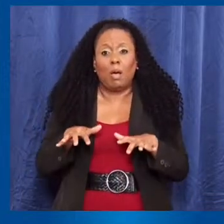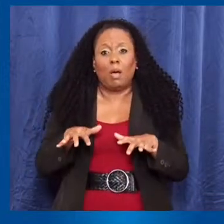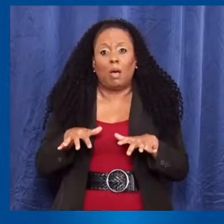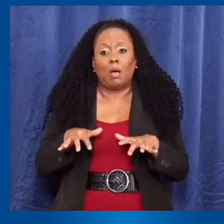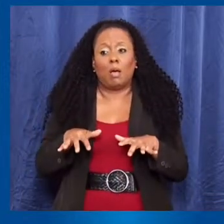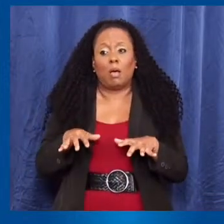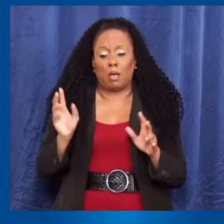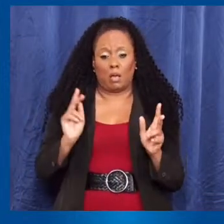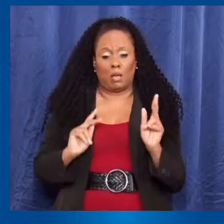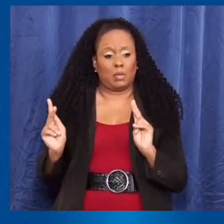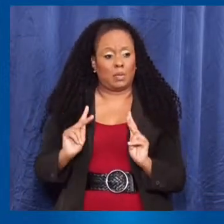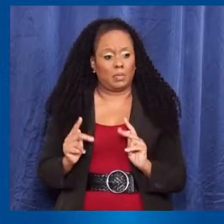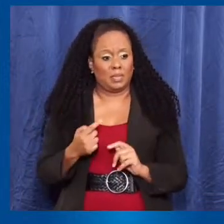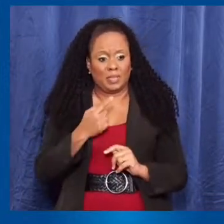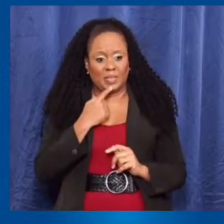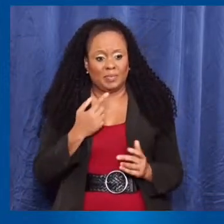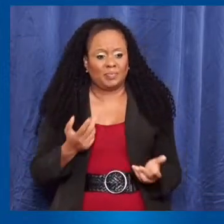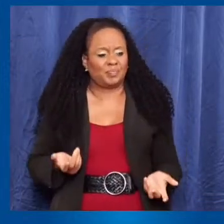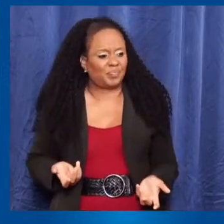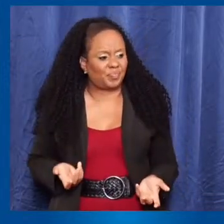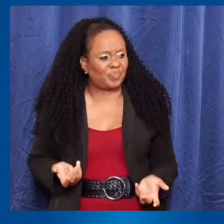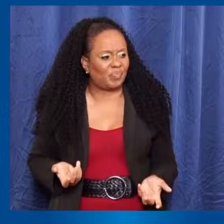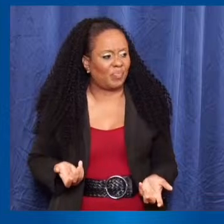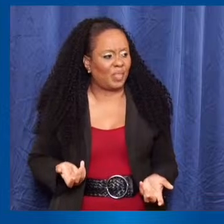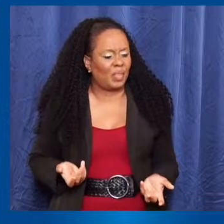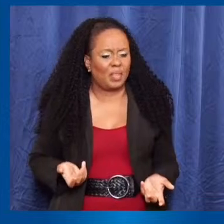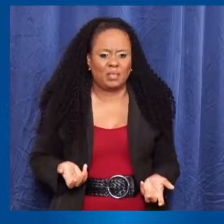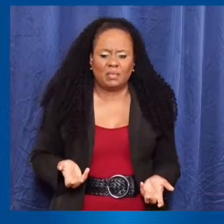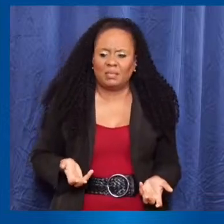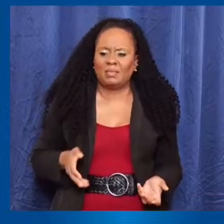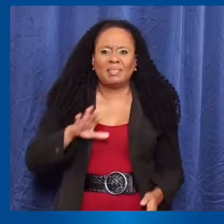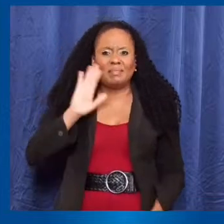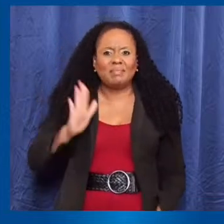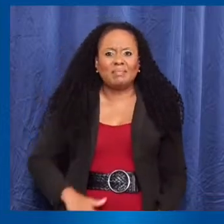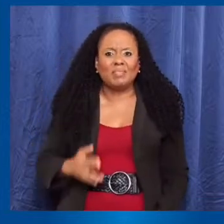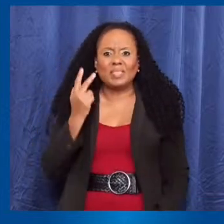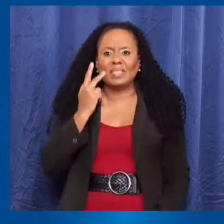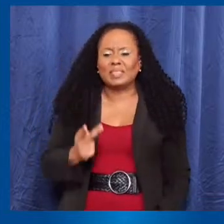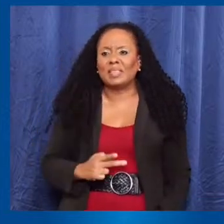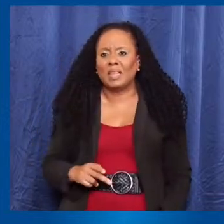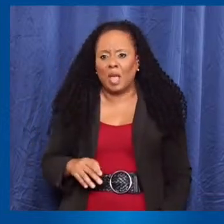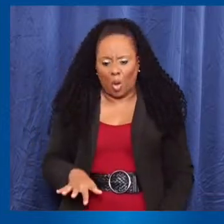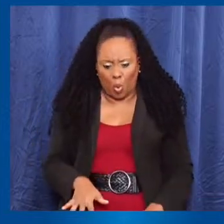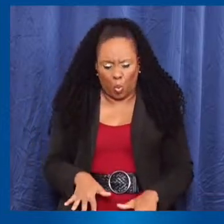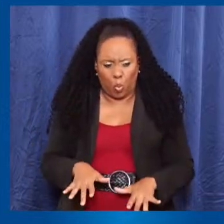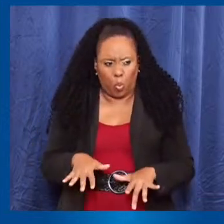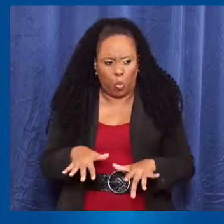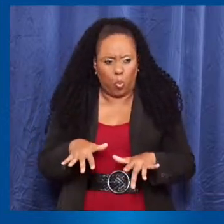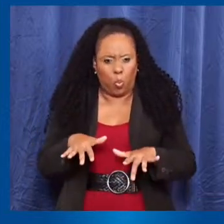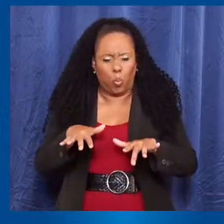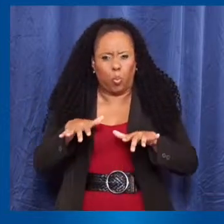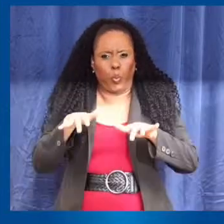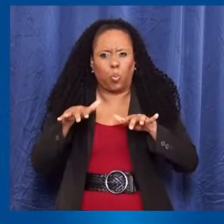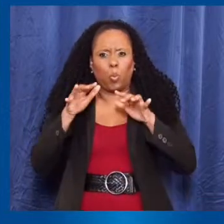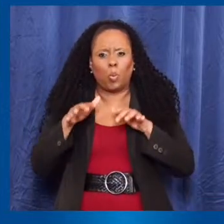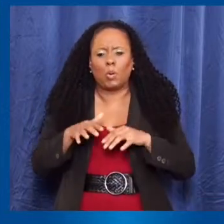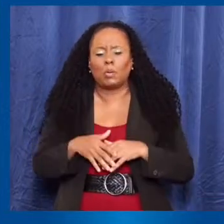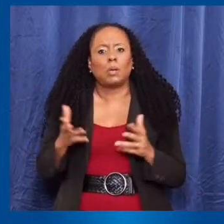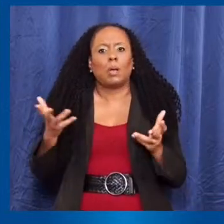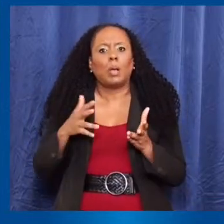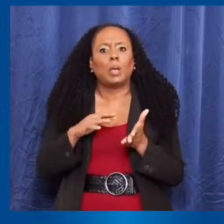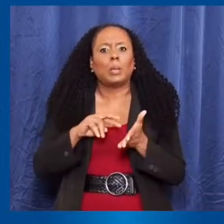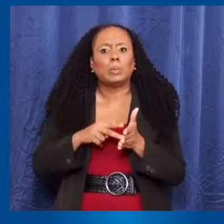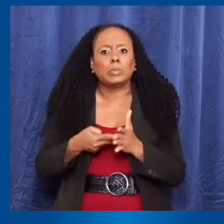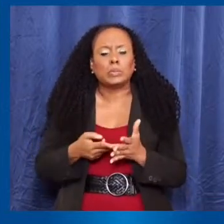of that parish would tell you, they're not accustomed to seeing those kind of floods in St. Lucie. What does this pact mean,